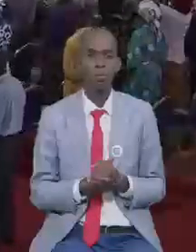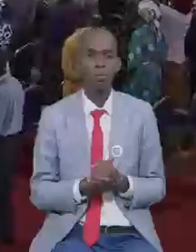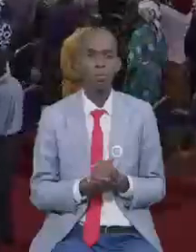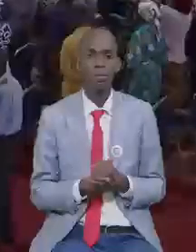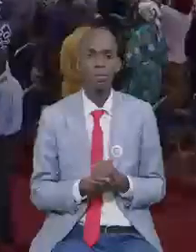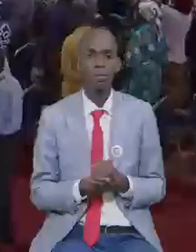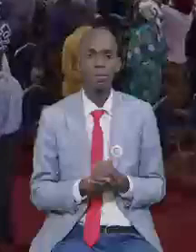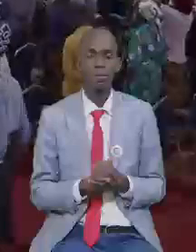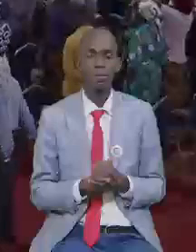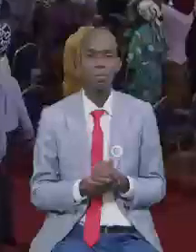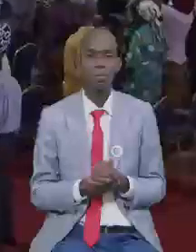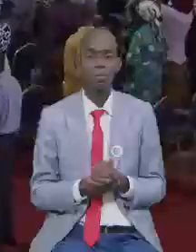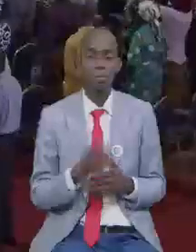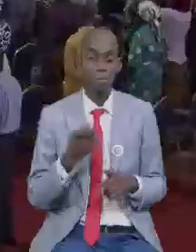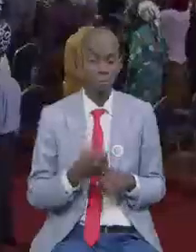Henceforth,